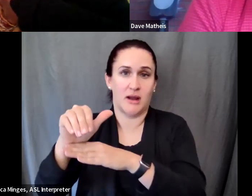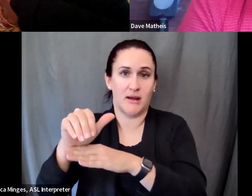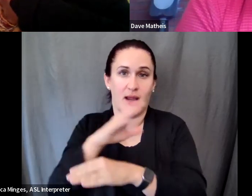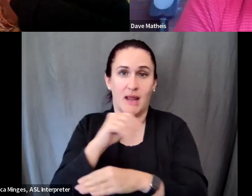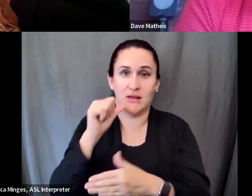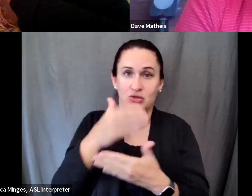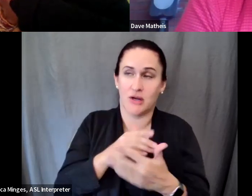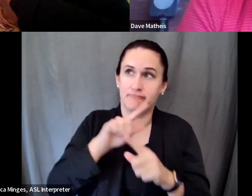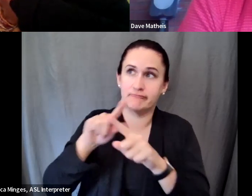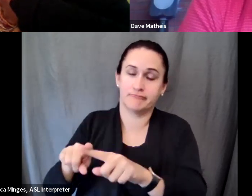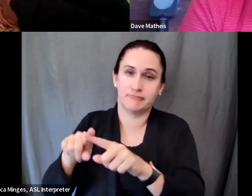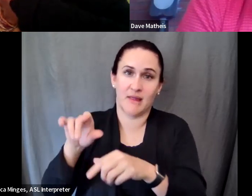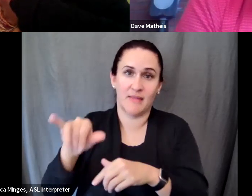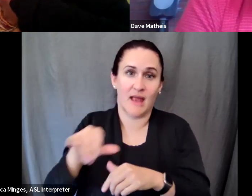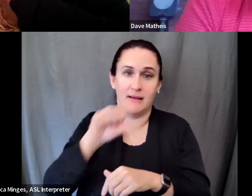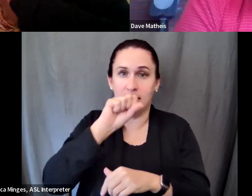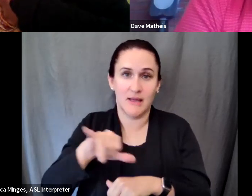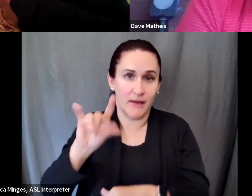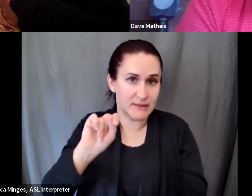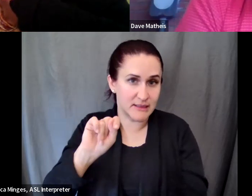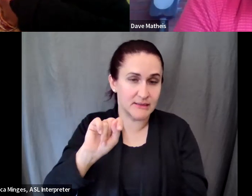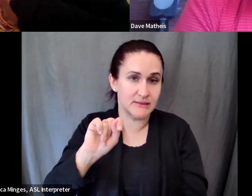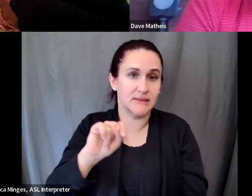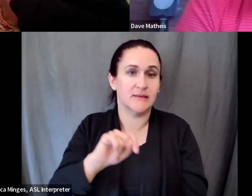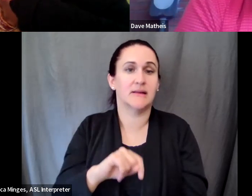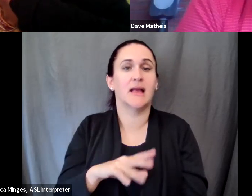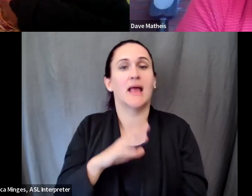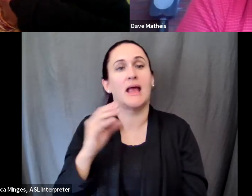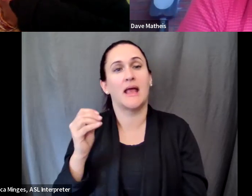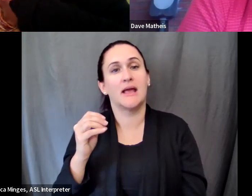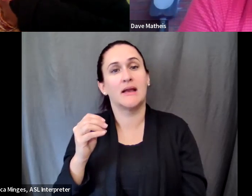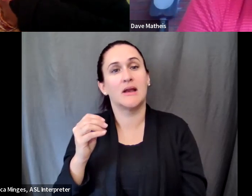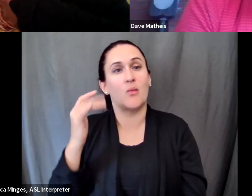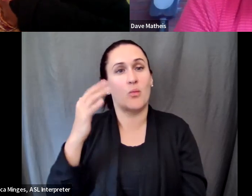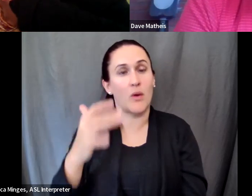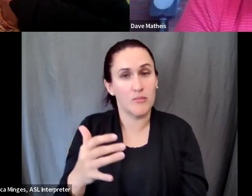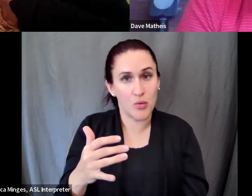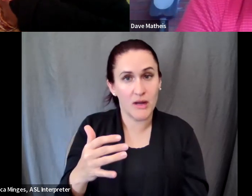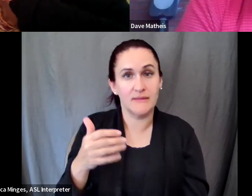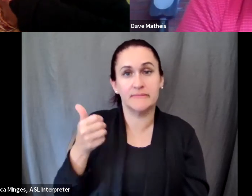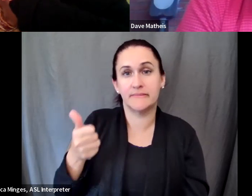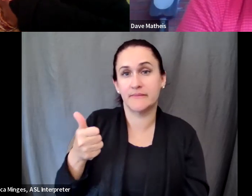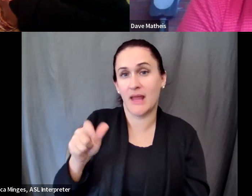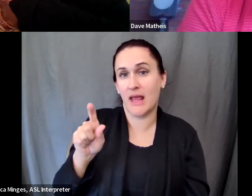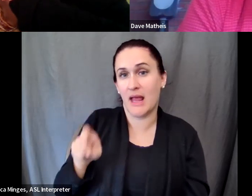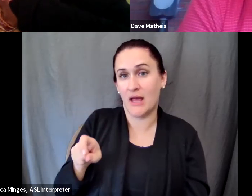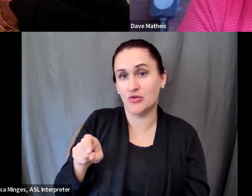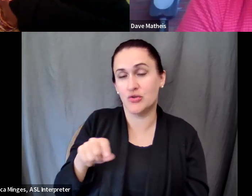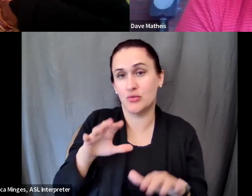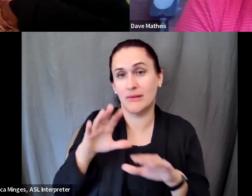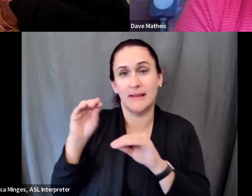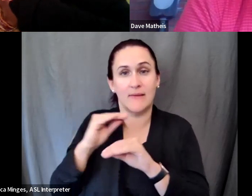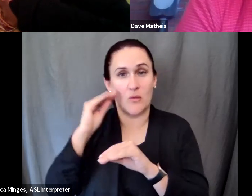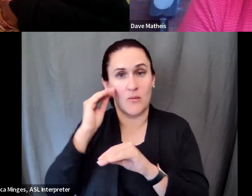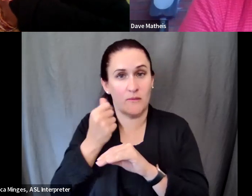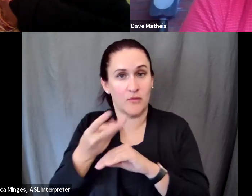to depend on that and to love that. And at one point he had to leave home for a few days to